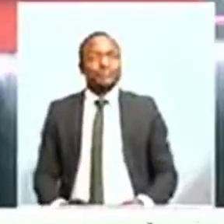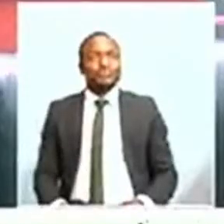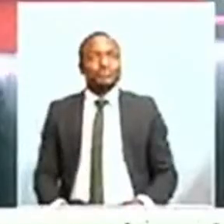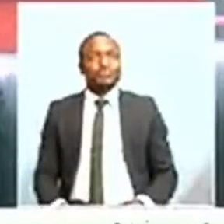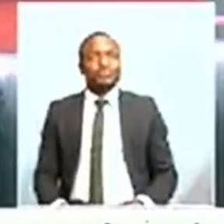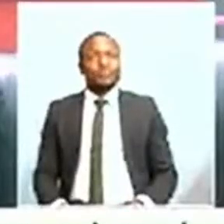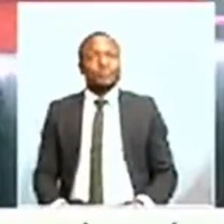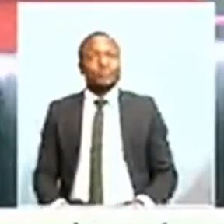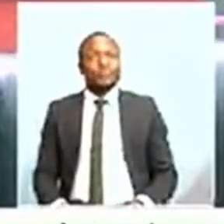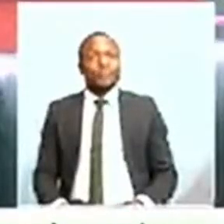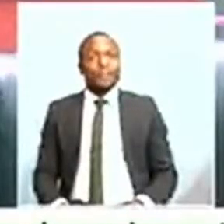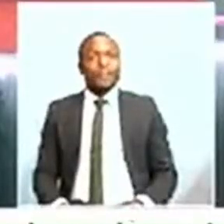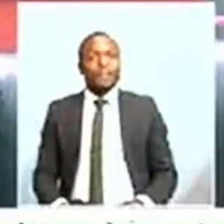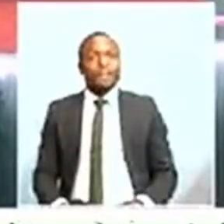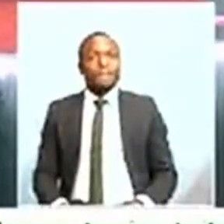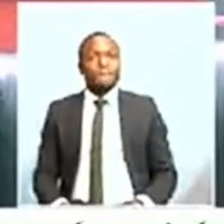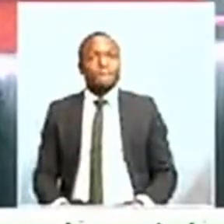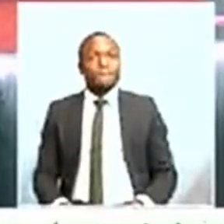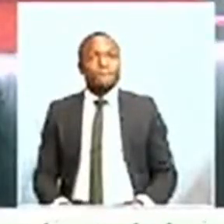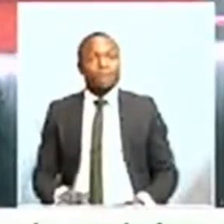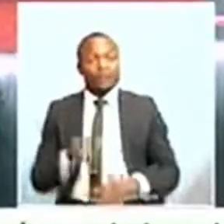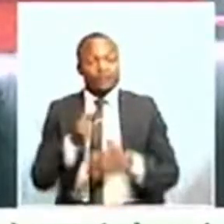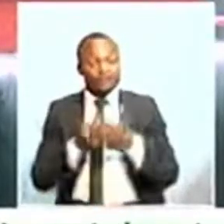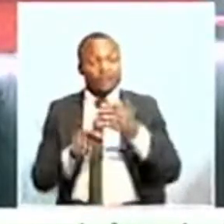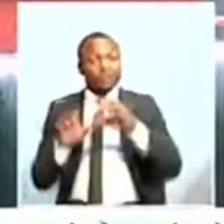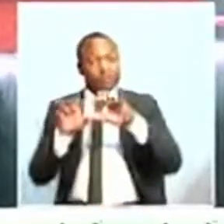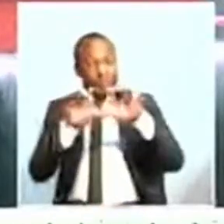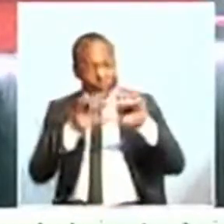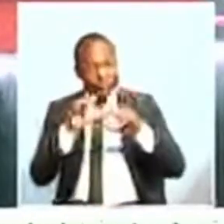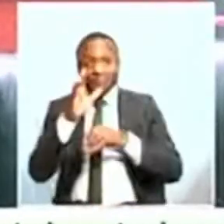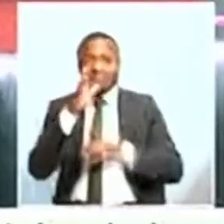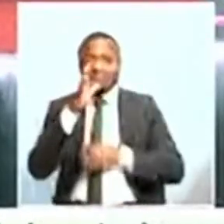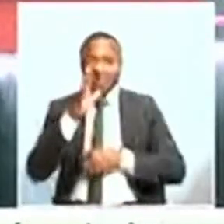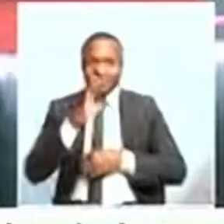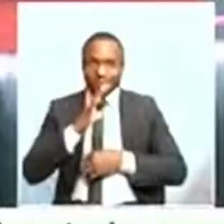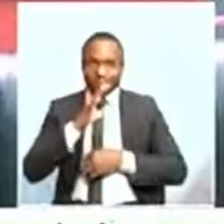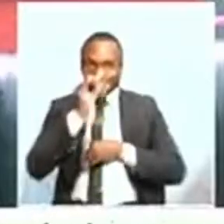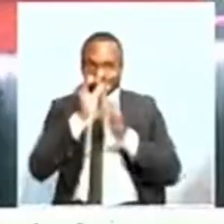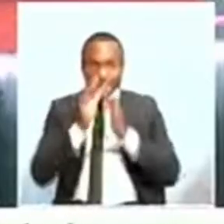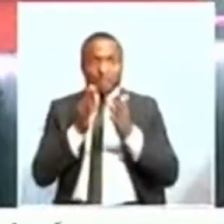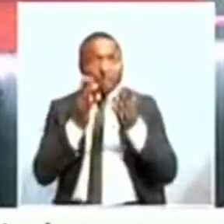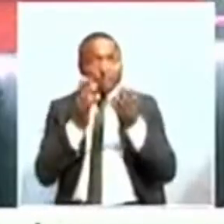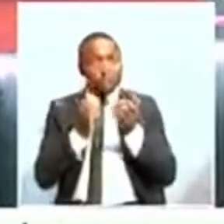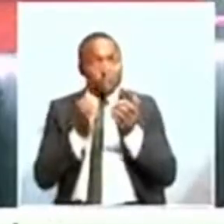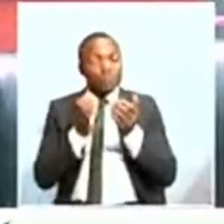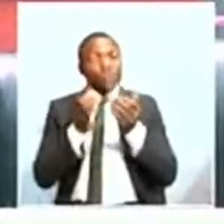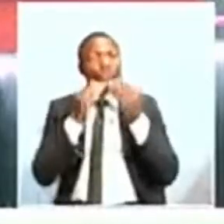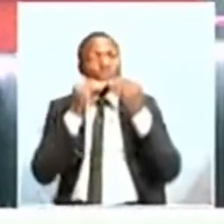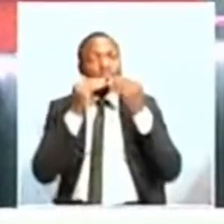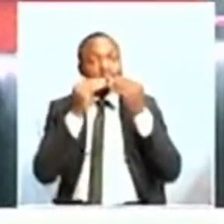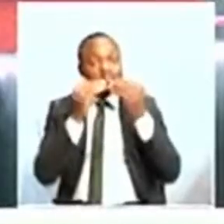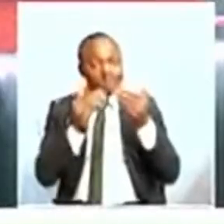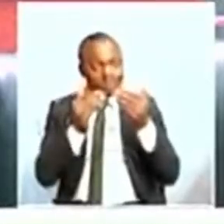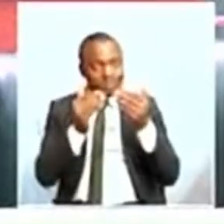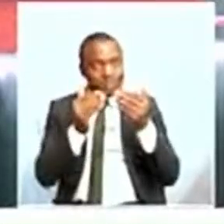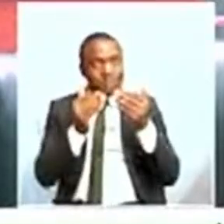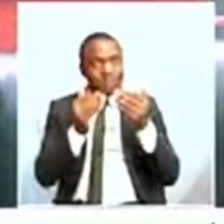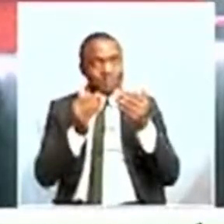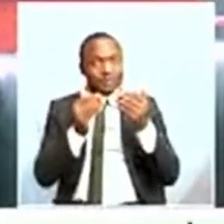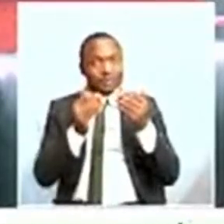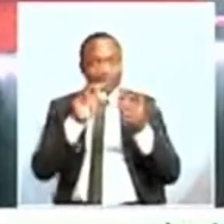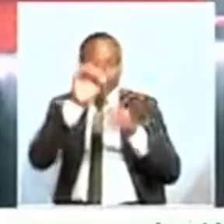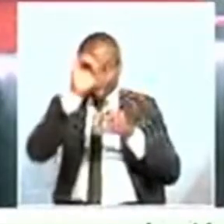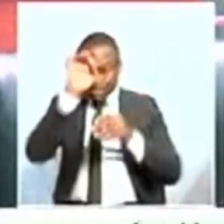in terms of what we are doing, in fact, Madam Speaker, I would like to thank all the